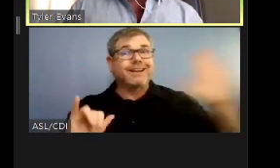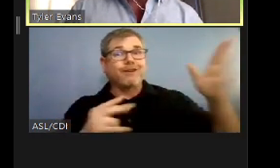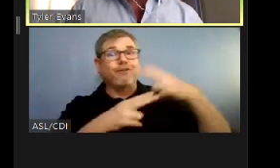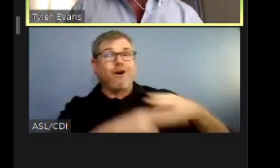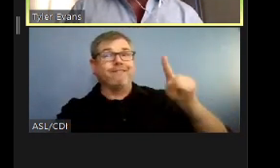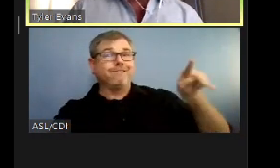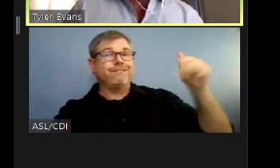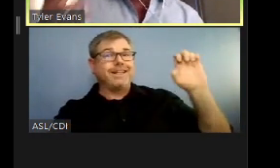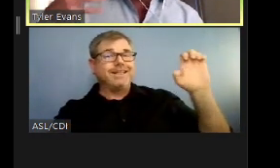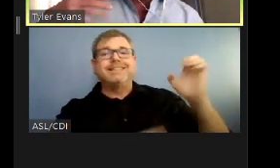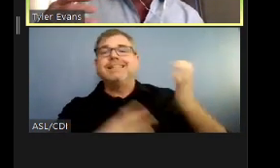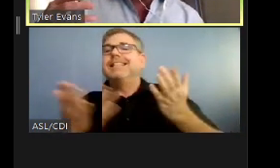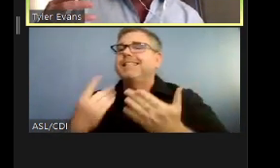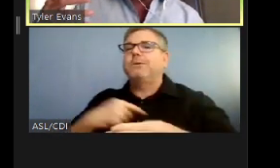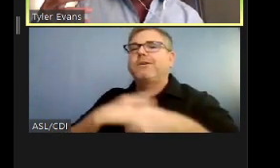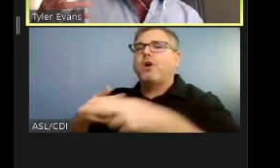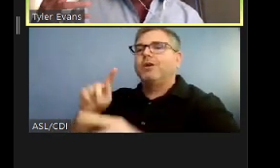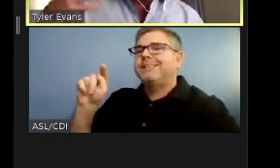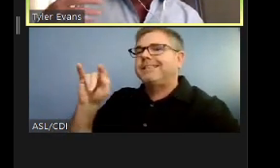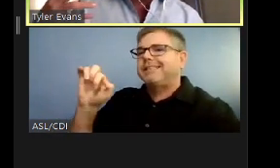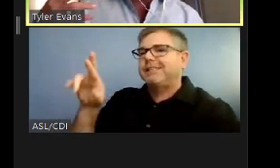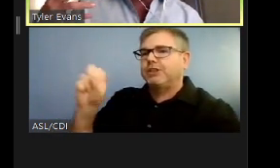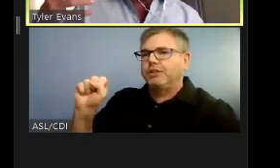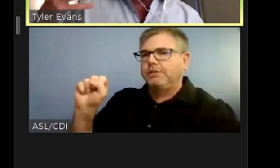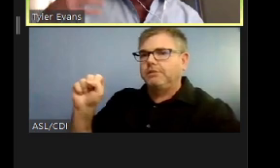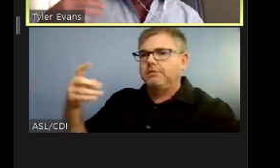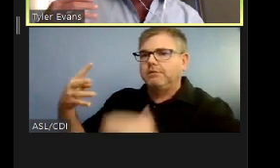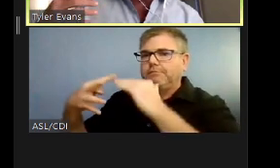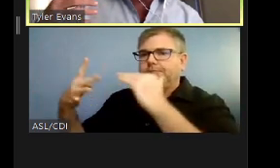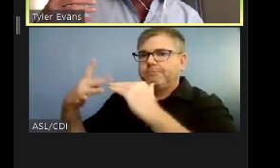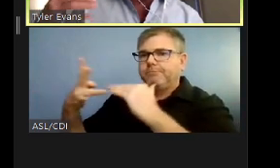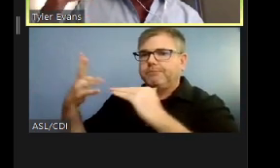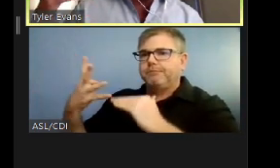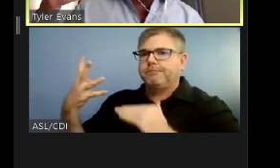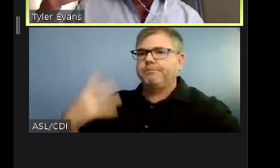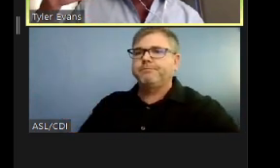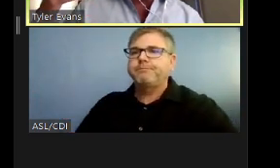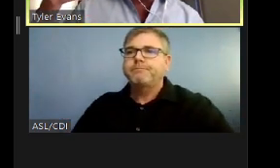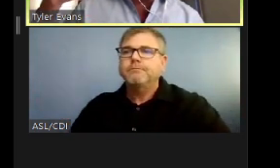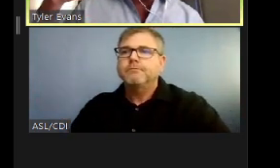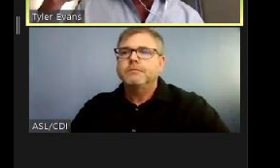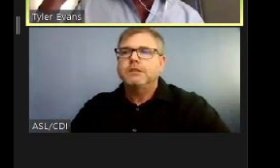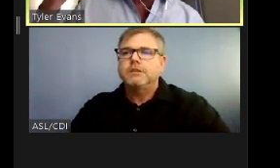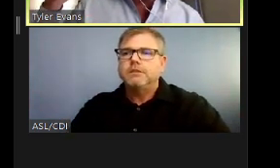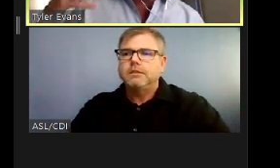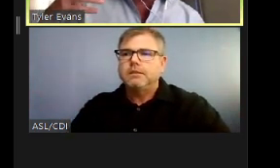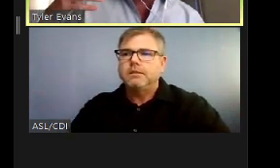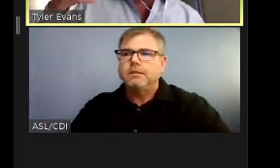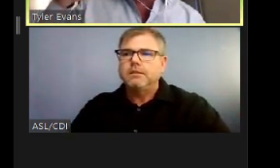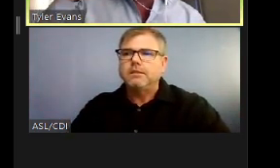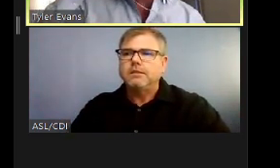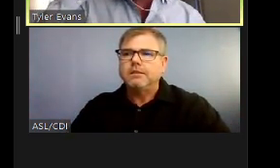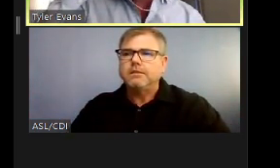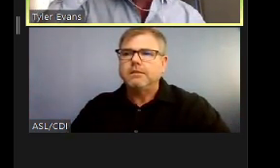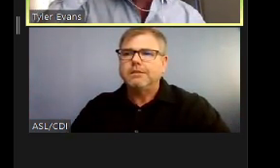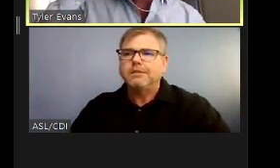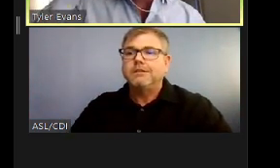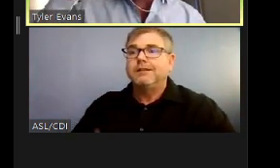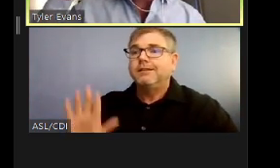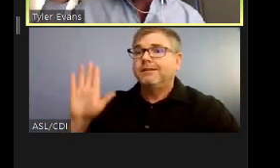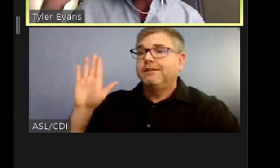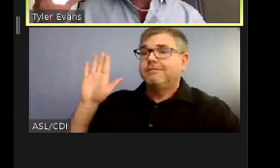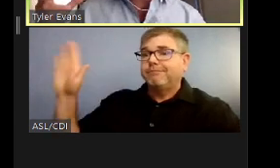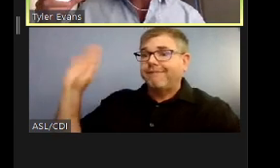And and sort of in these decisions, again on a federal level, taking the concepts